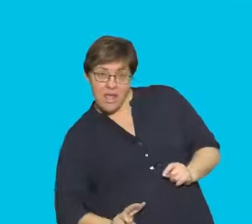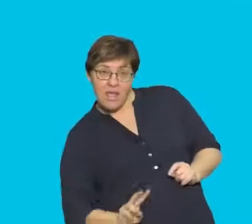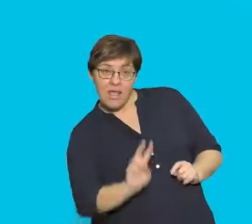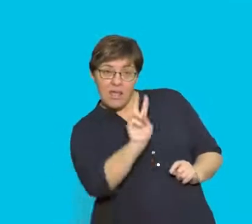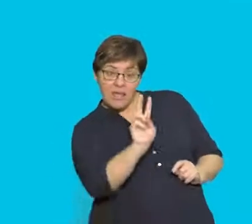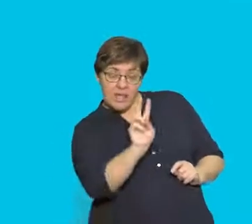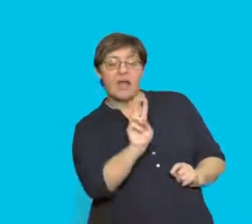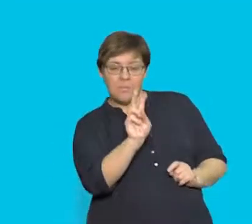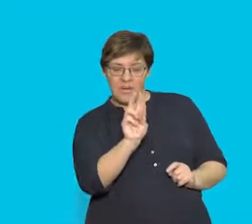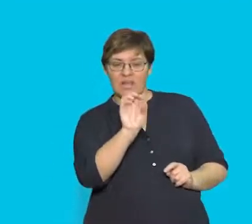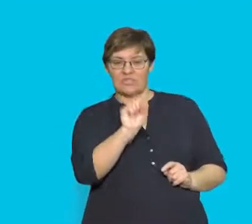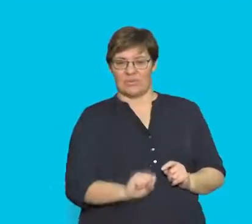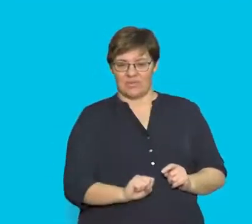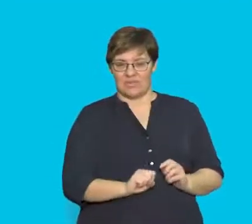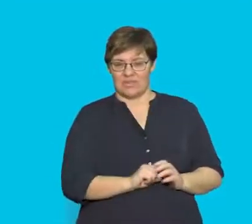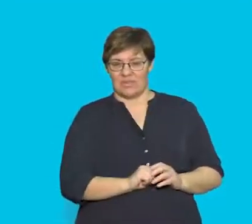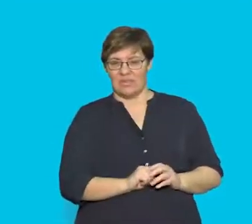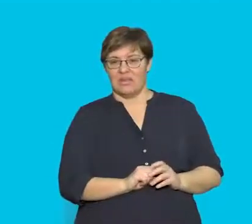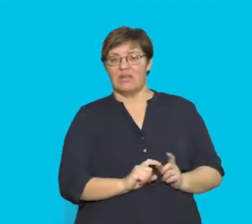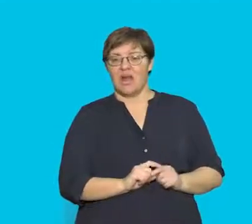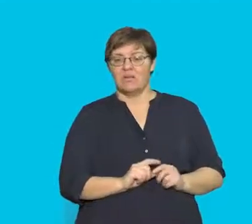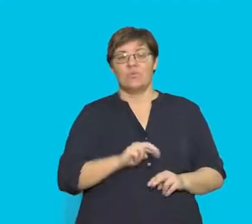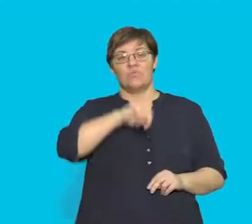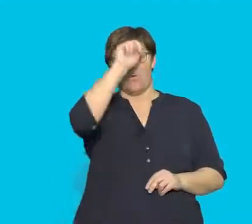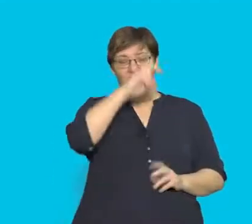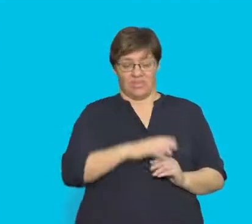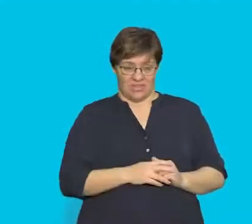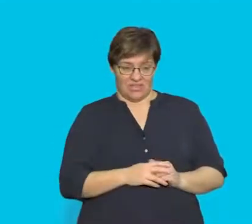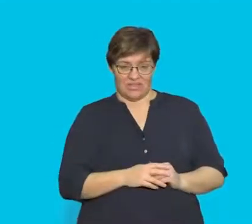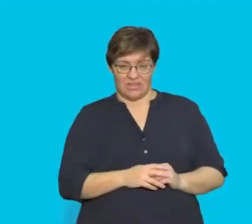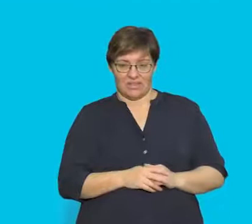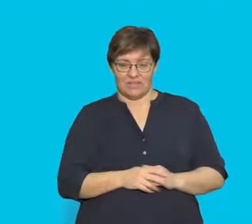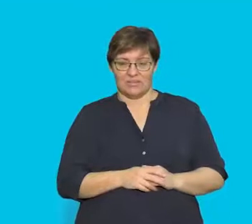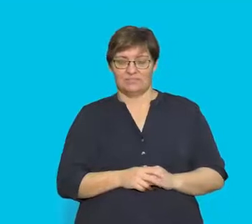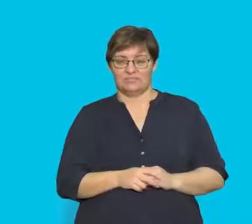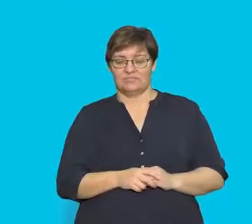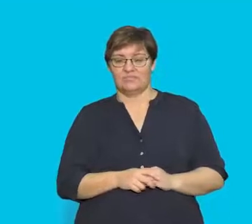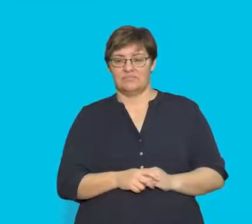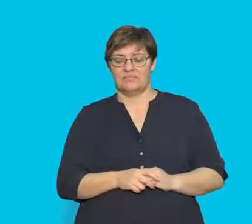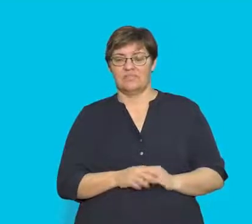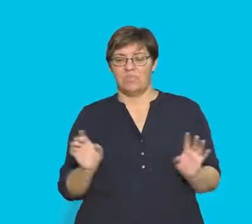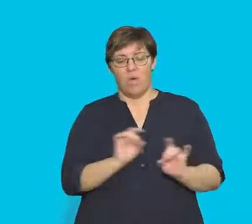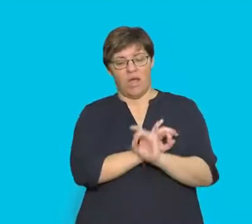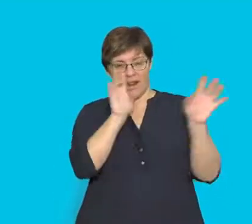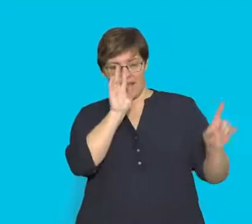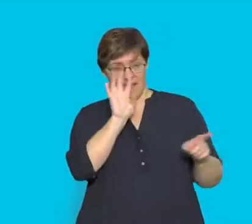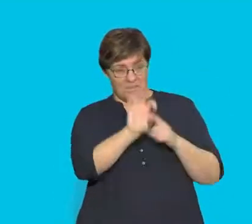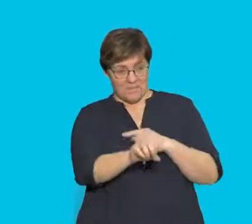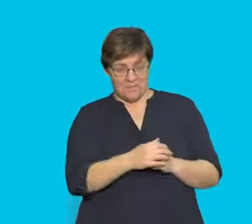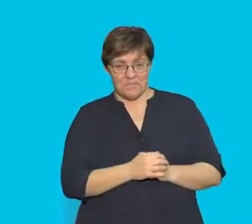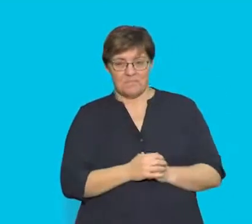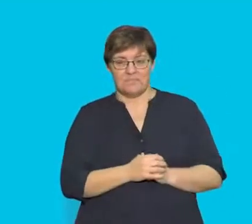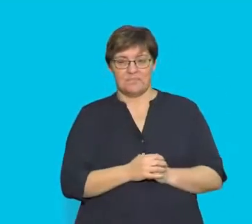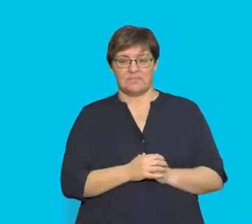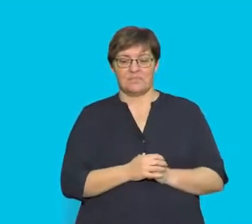position, which is the South Pole, and this position is the North Pole. Let me illustrate that a little bit clearer so you can see